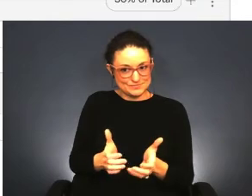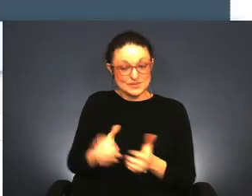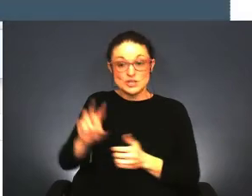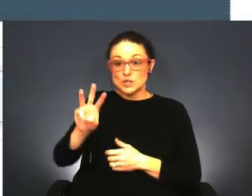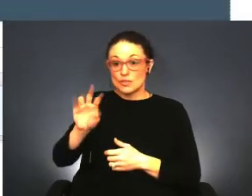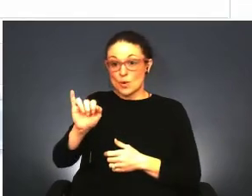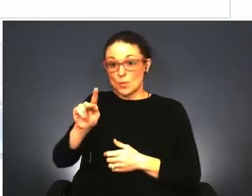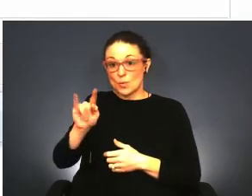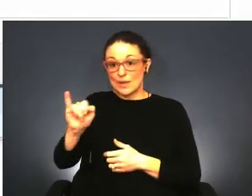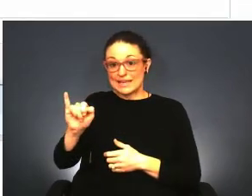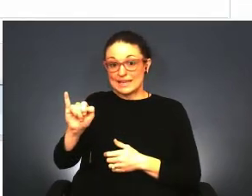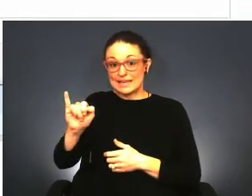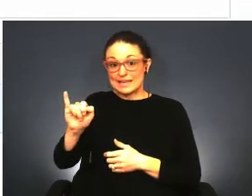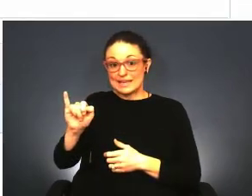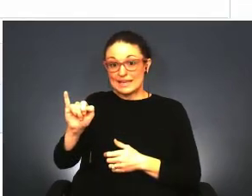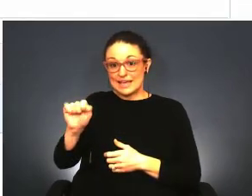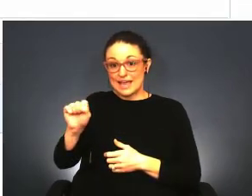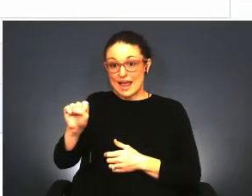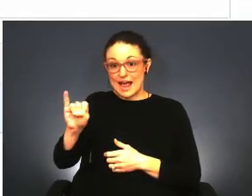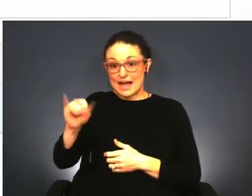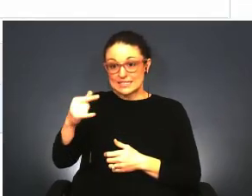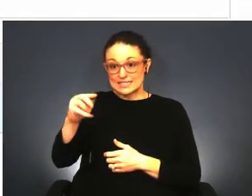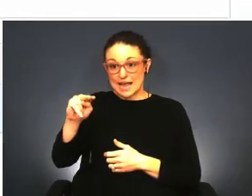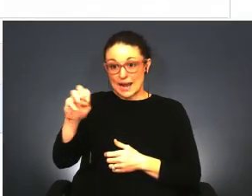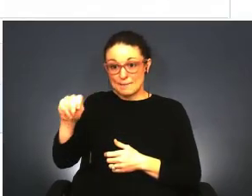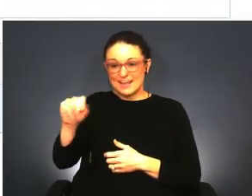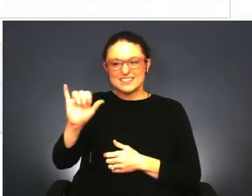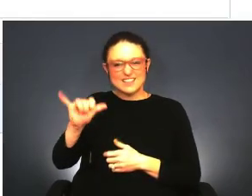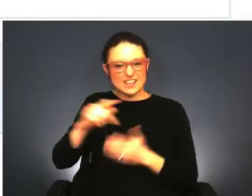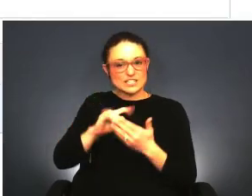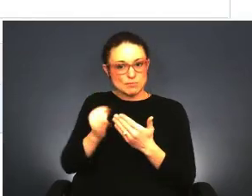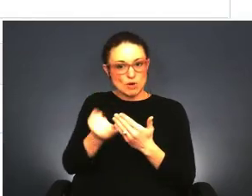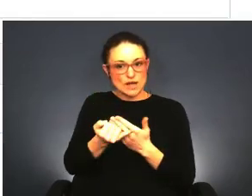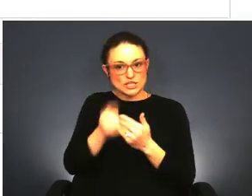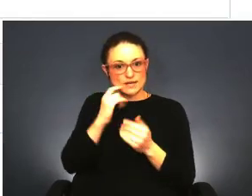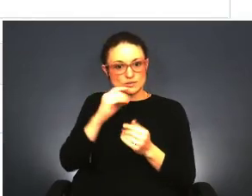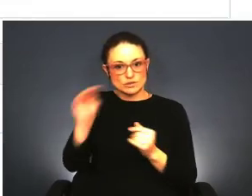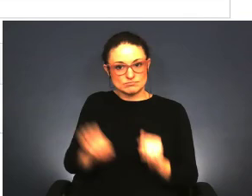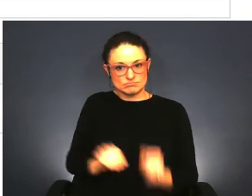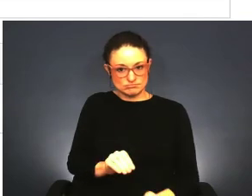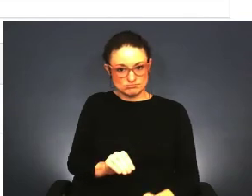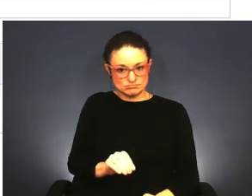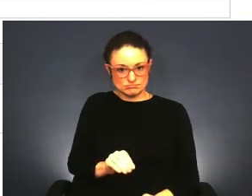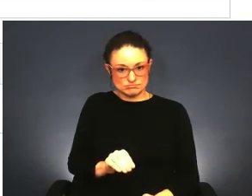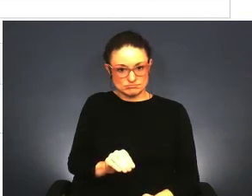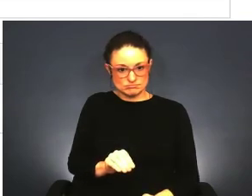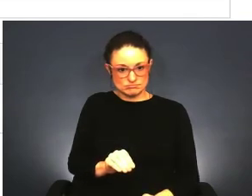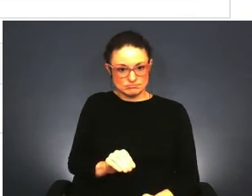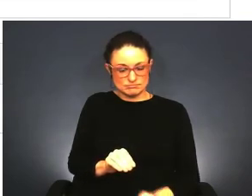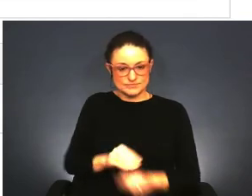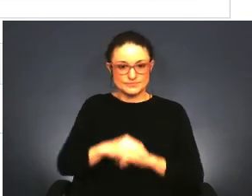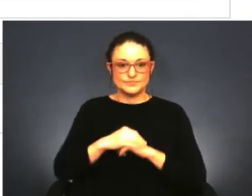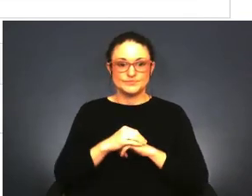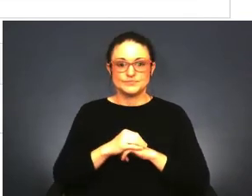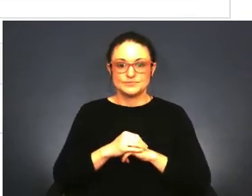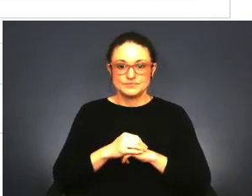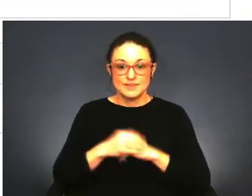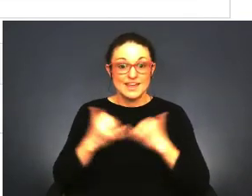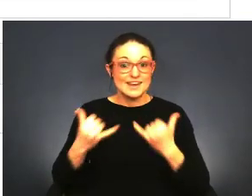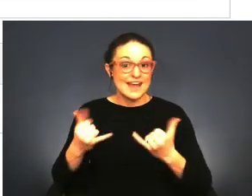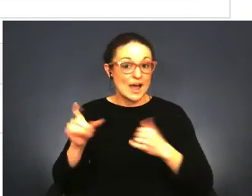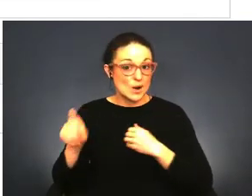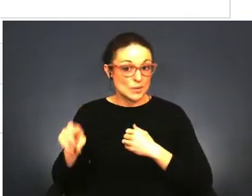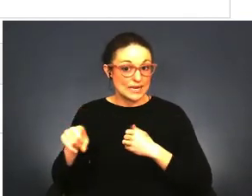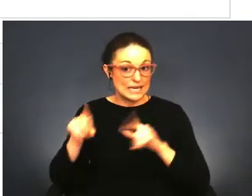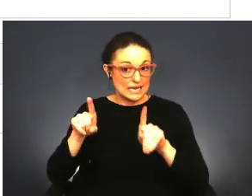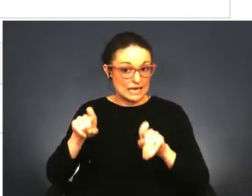we're going to move that into project. That's going to be a project. Okay, and then we need some exams.